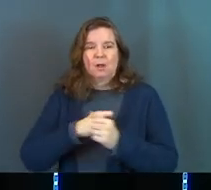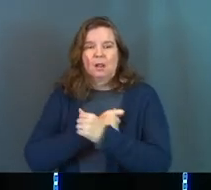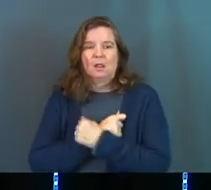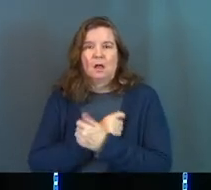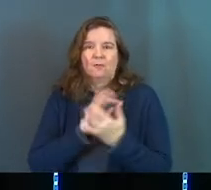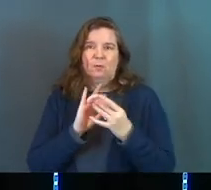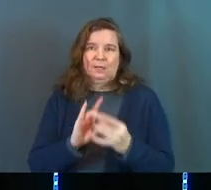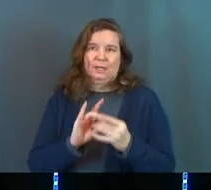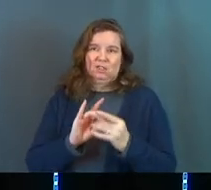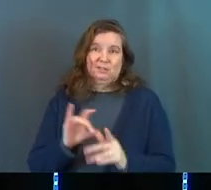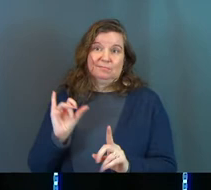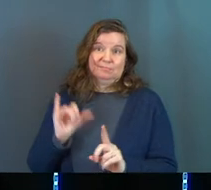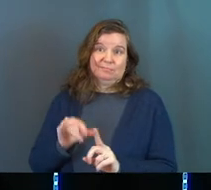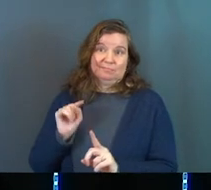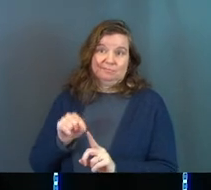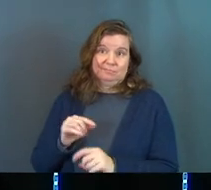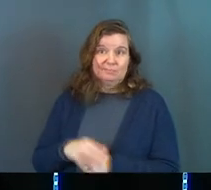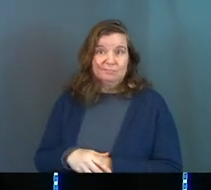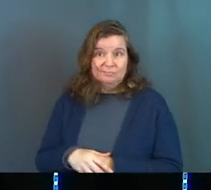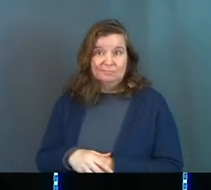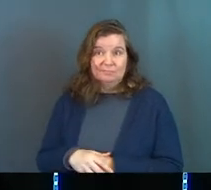love relationship.